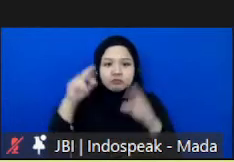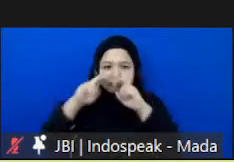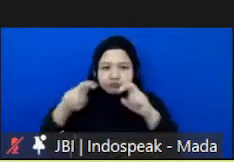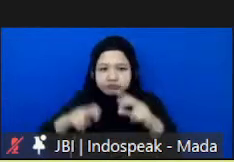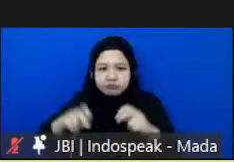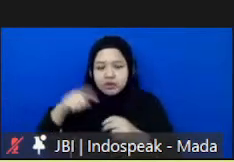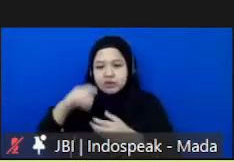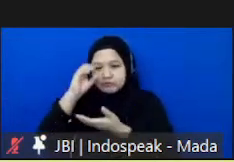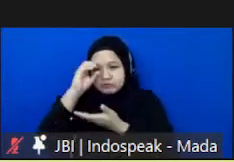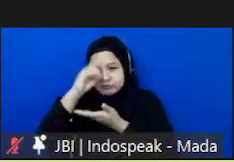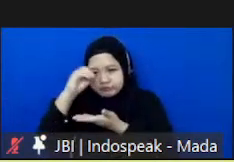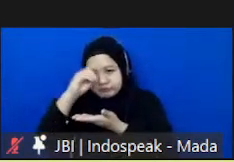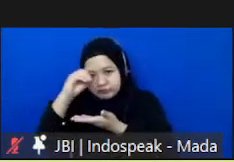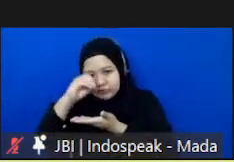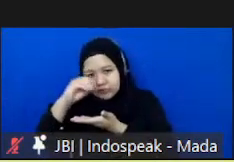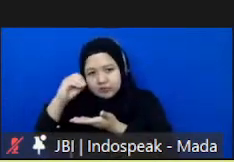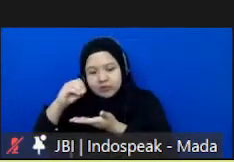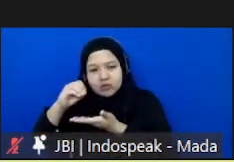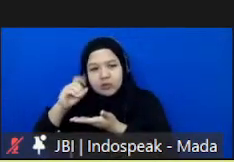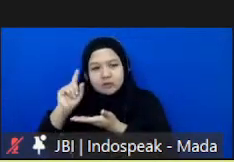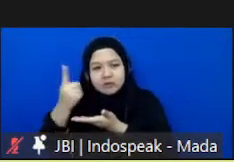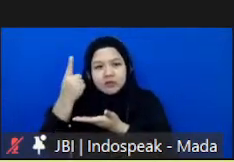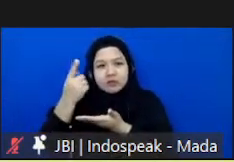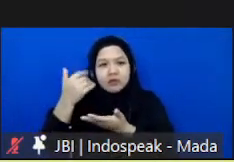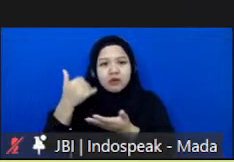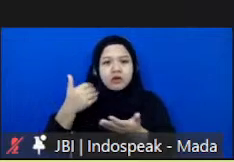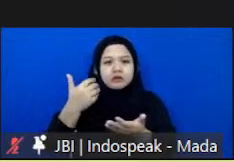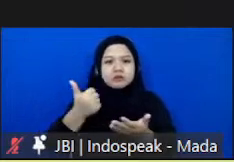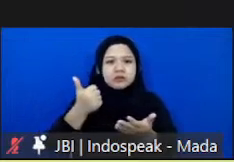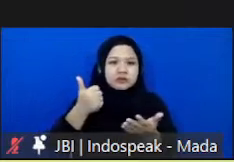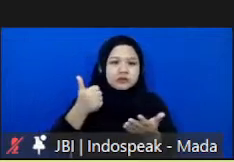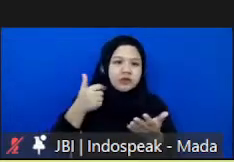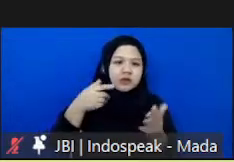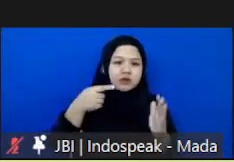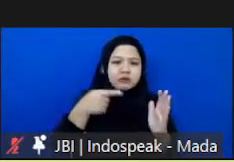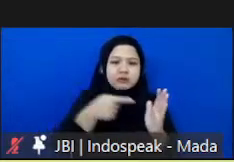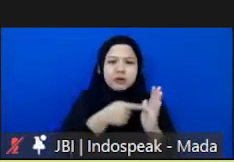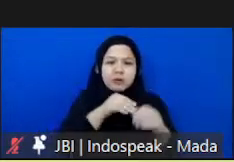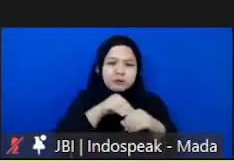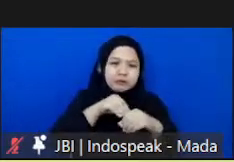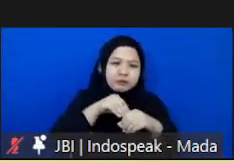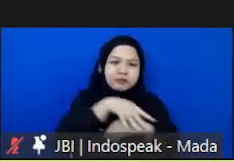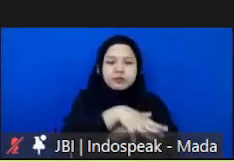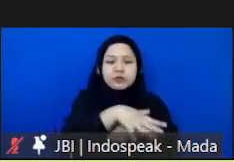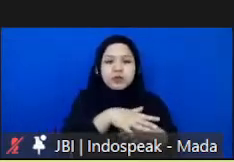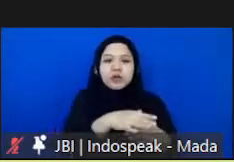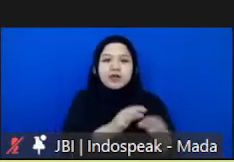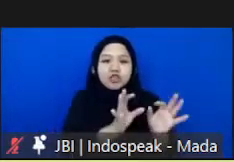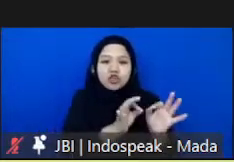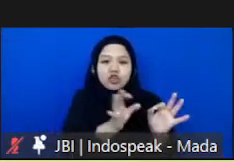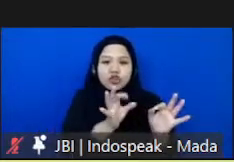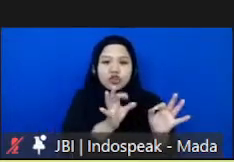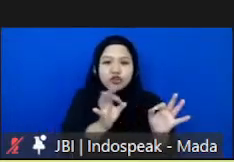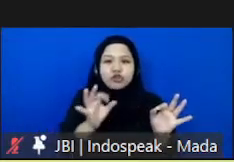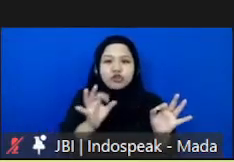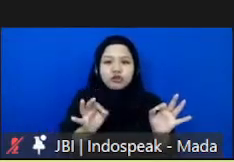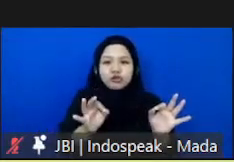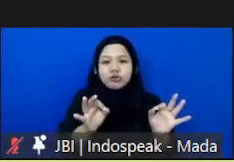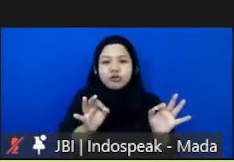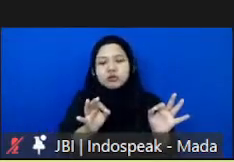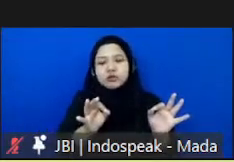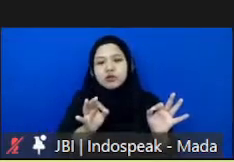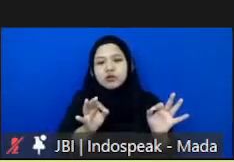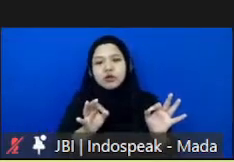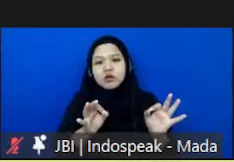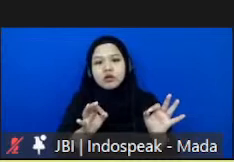we took Wolbachia from the fruit fly and injected it directly into young Aedes aegypti eggs. It took us thousands and thousands of attempts,